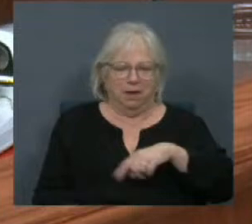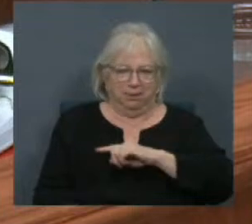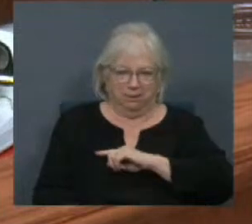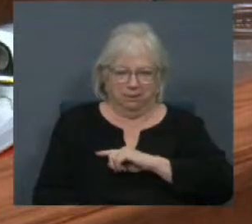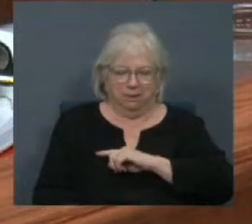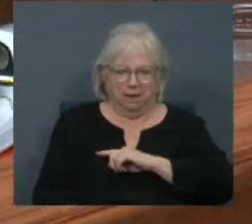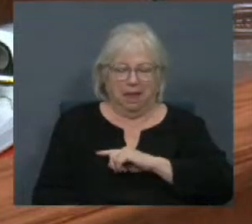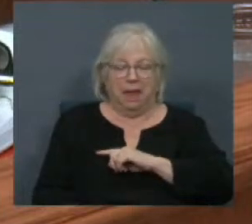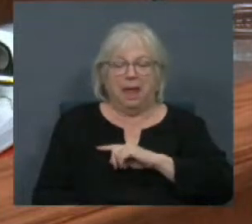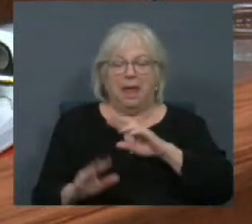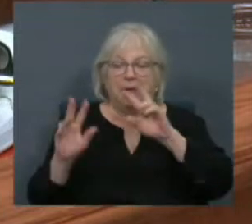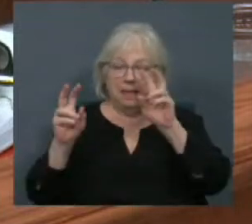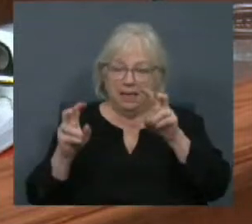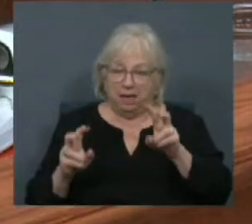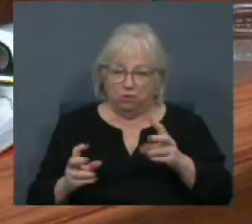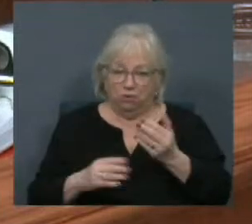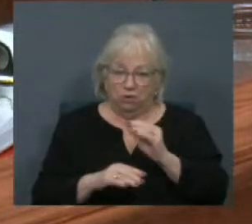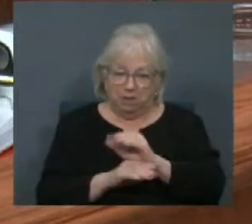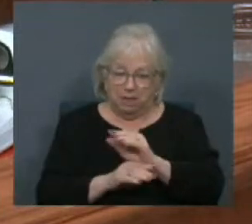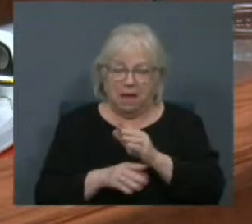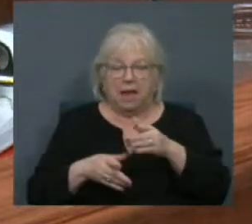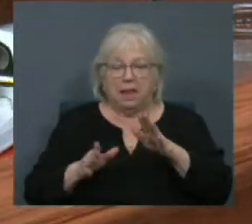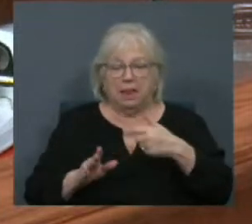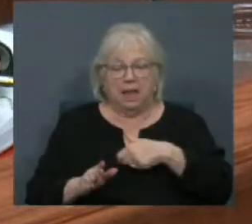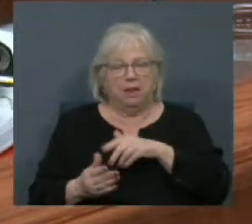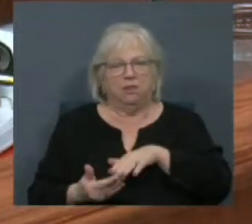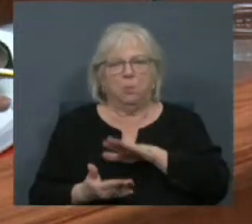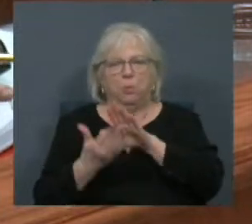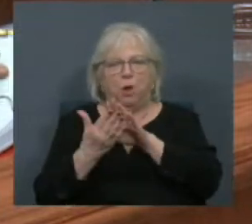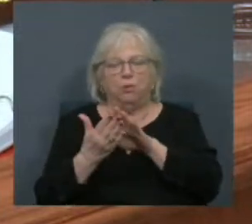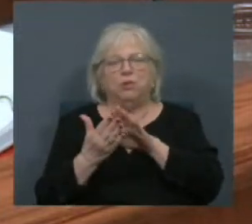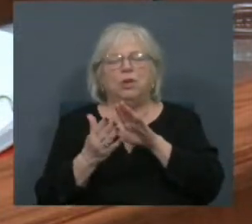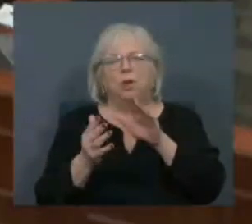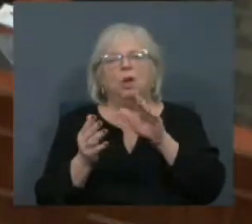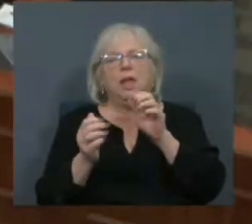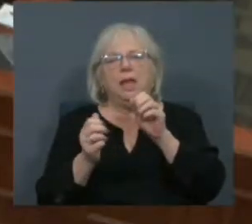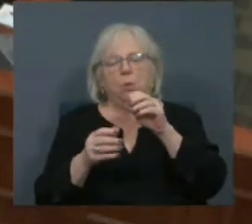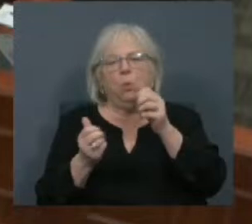the issues before us tonight in that light. Amen.